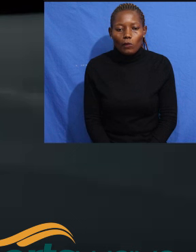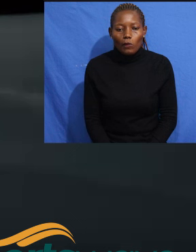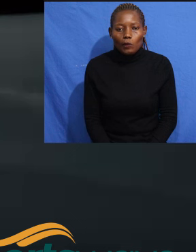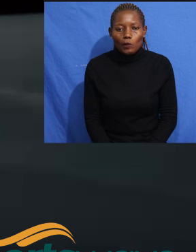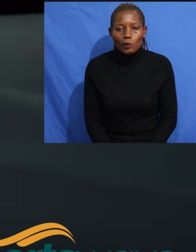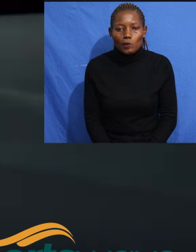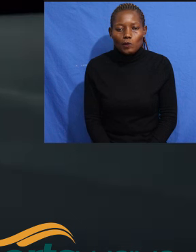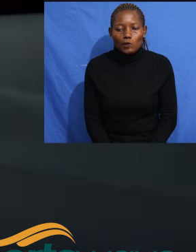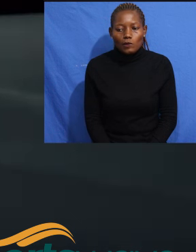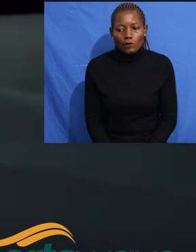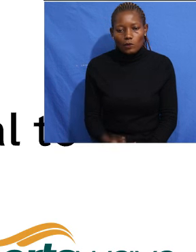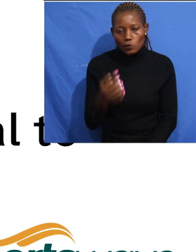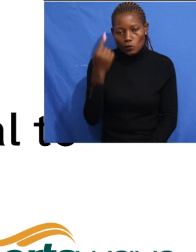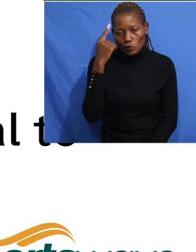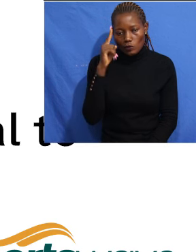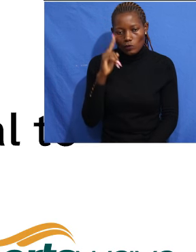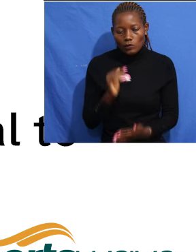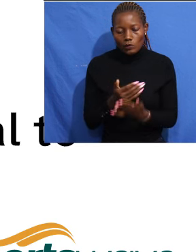But for some people,